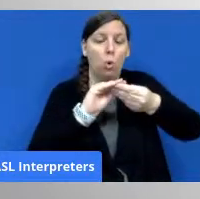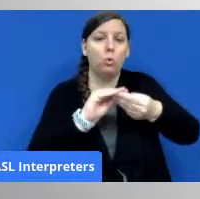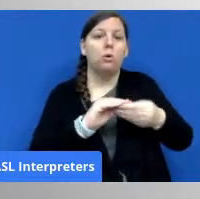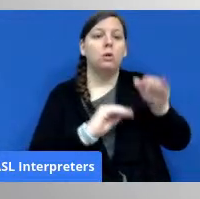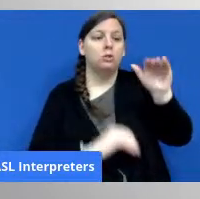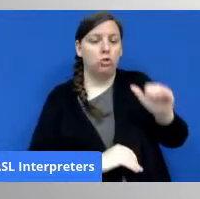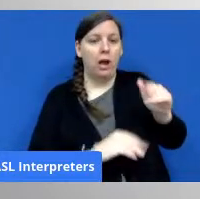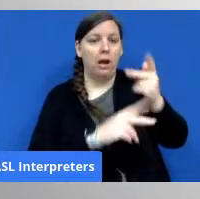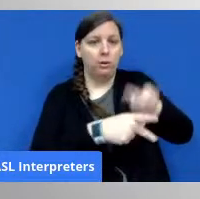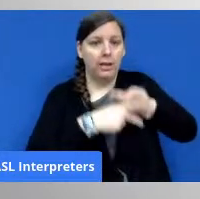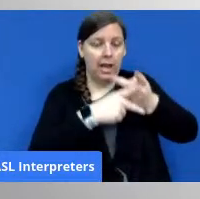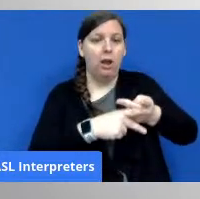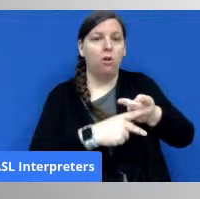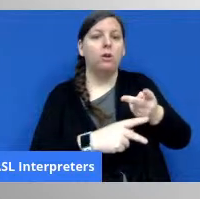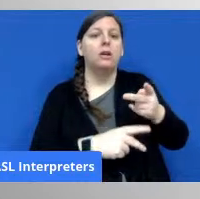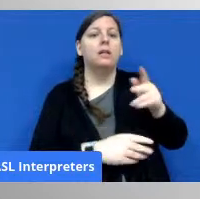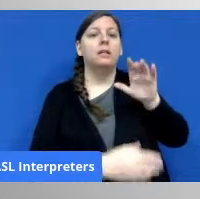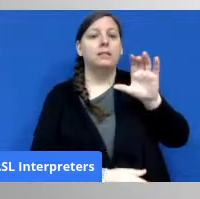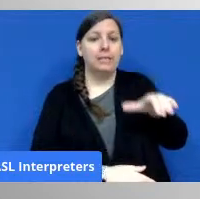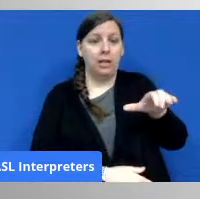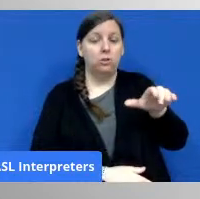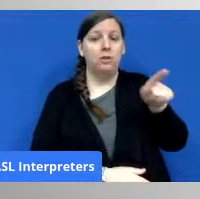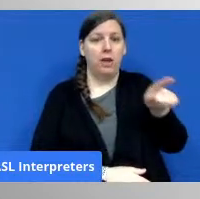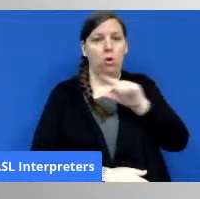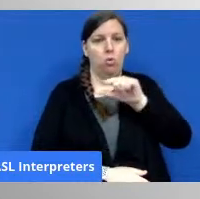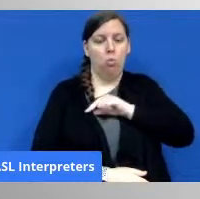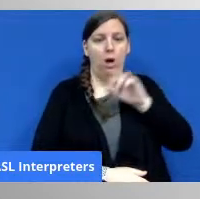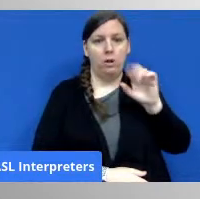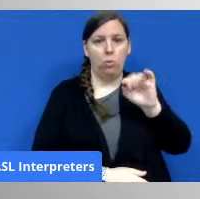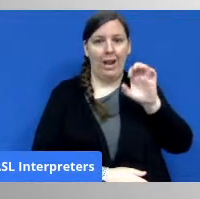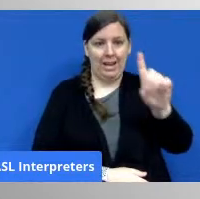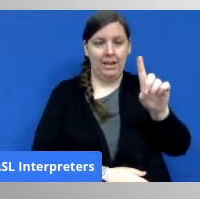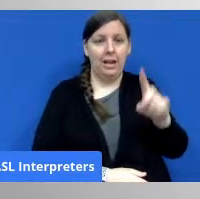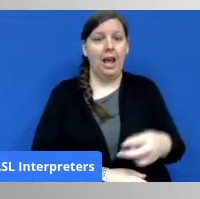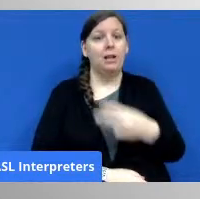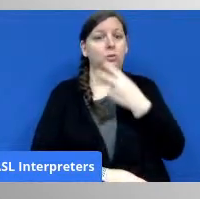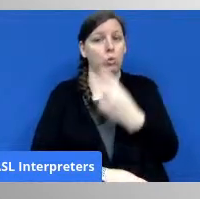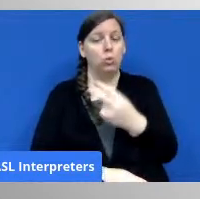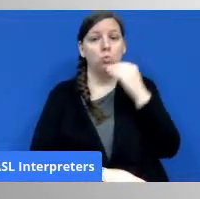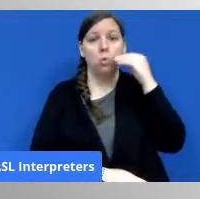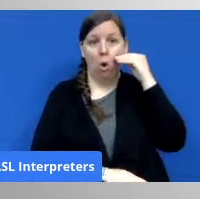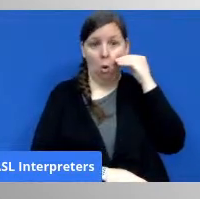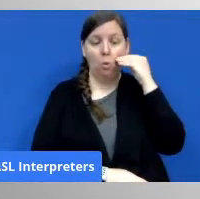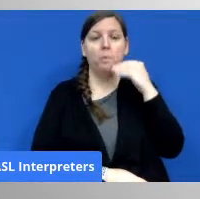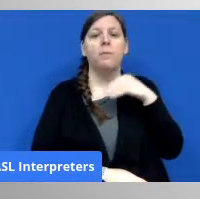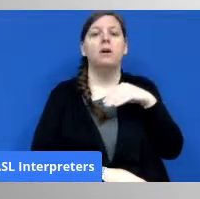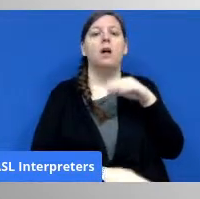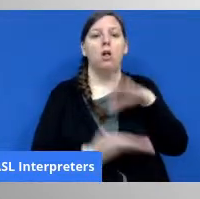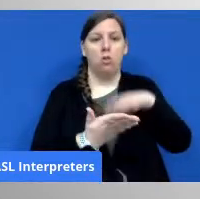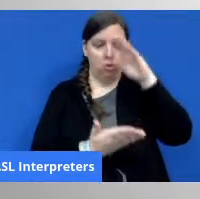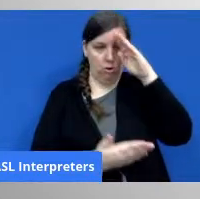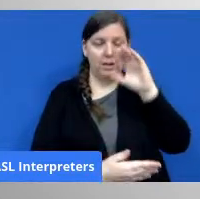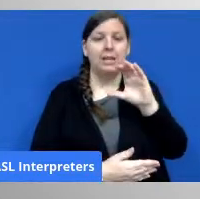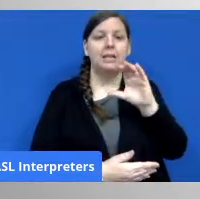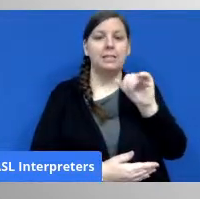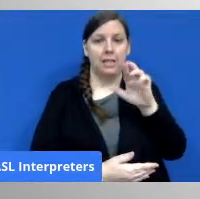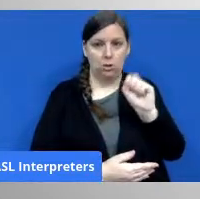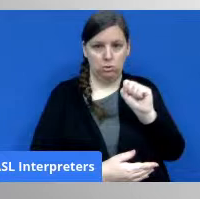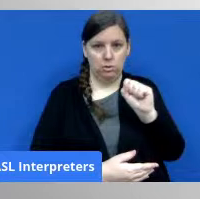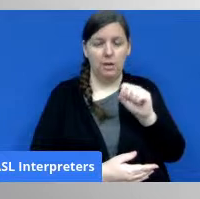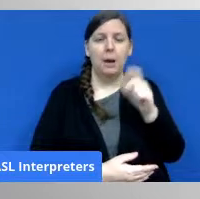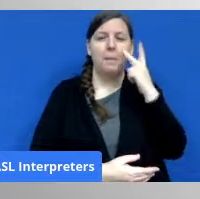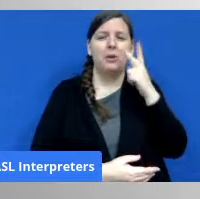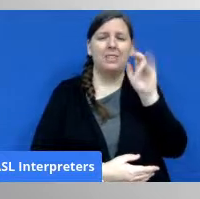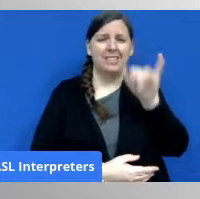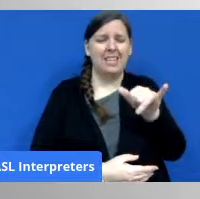Clarks County that are quality rated and 2 home-based learning centers. But if you look at this range here, as I